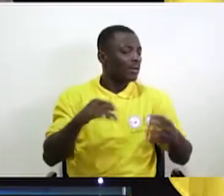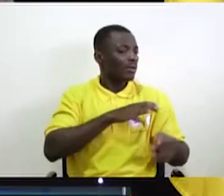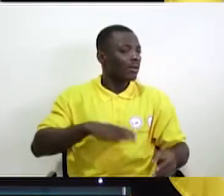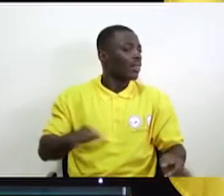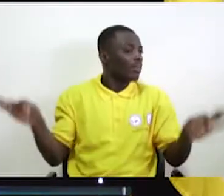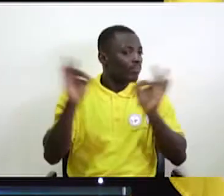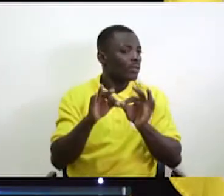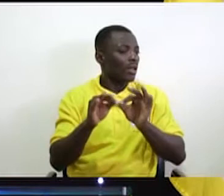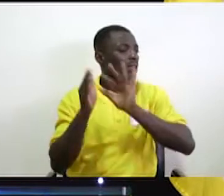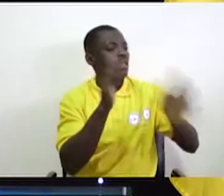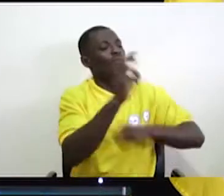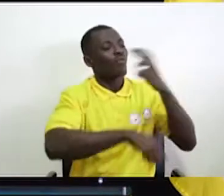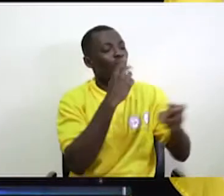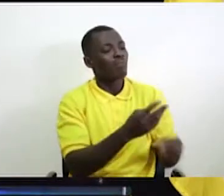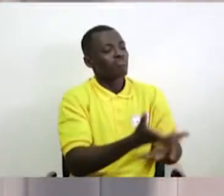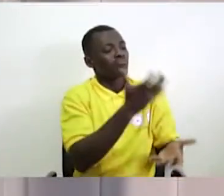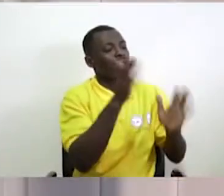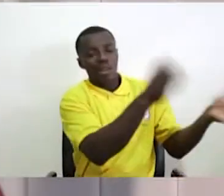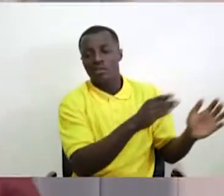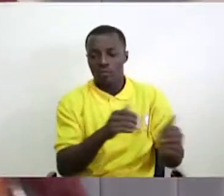the cross.